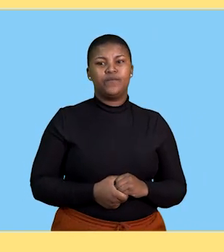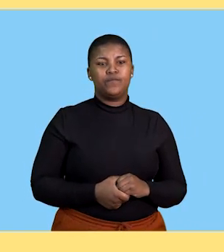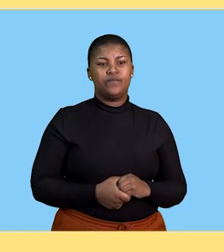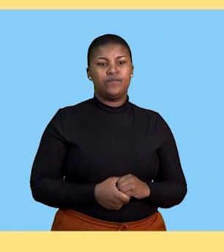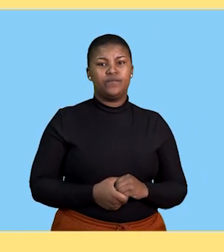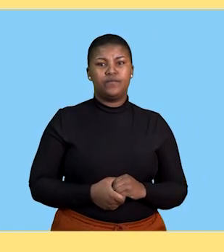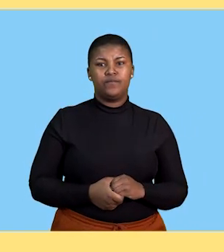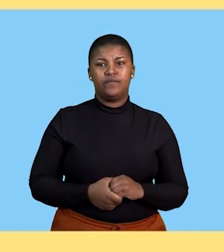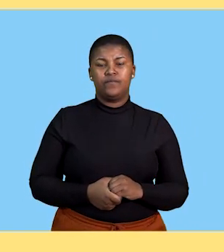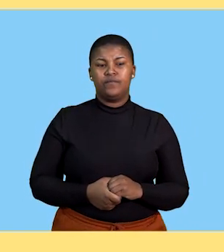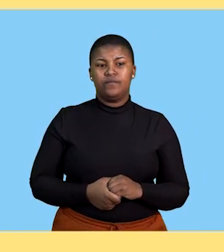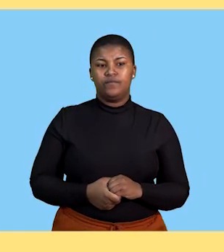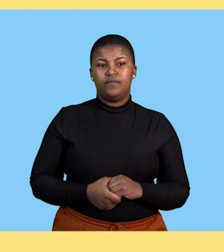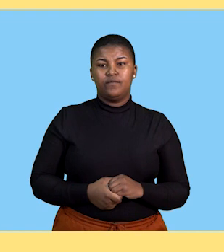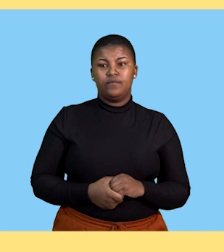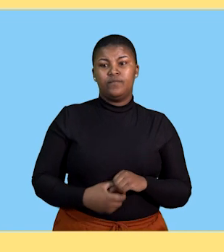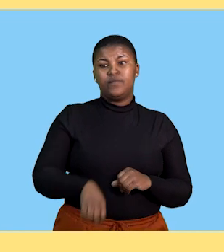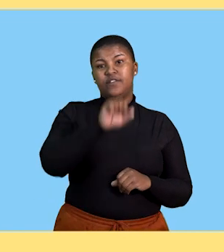say my